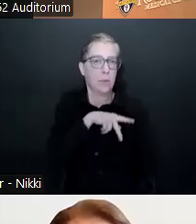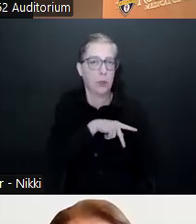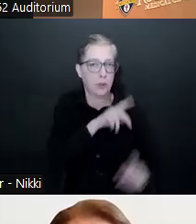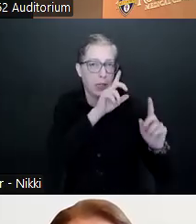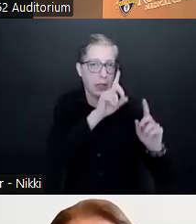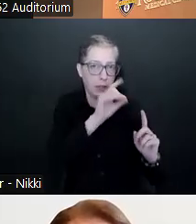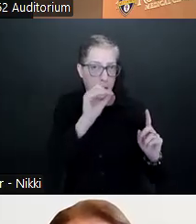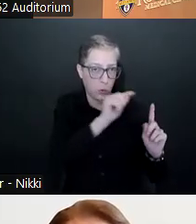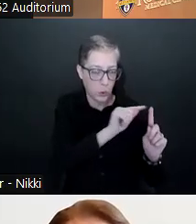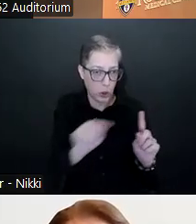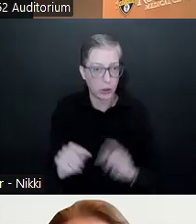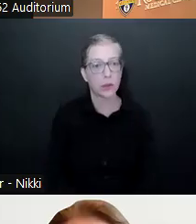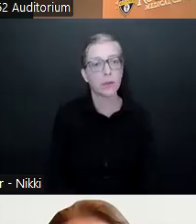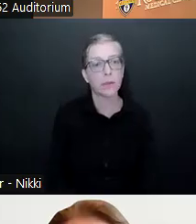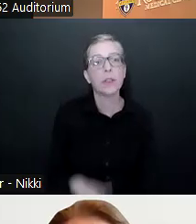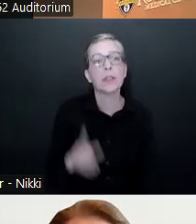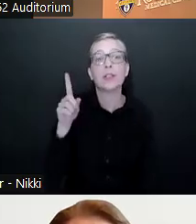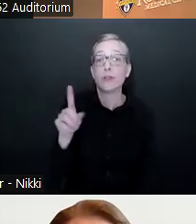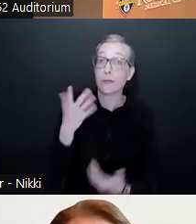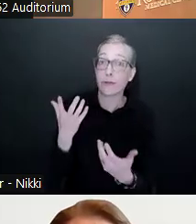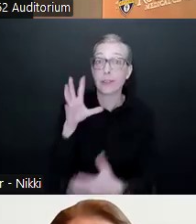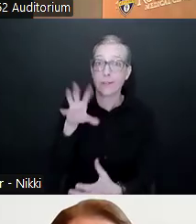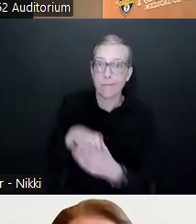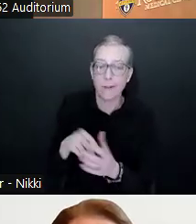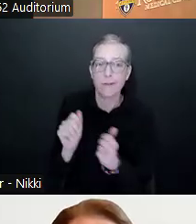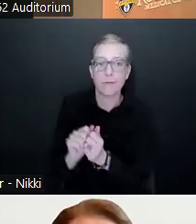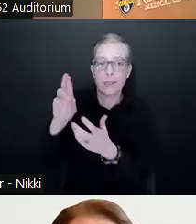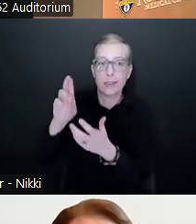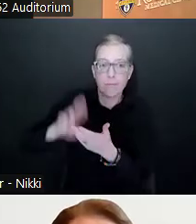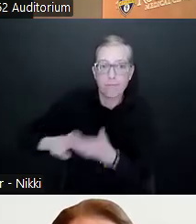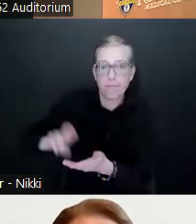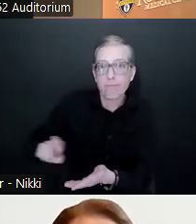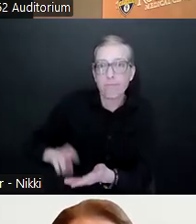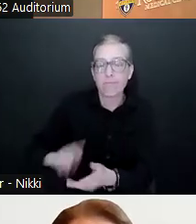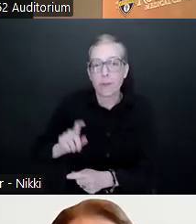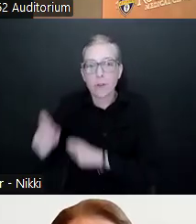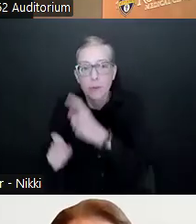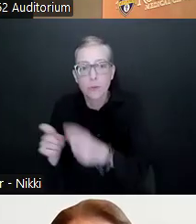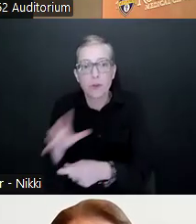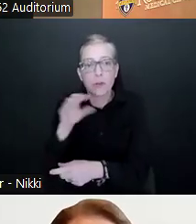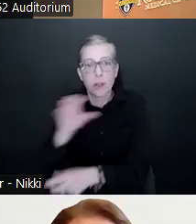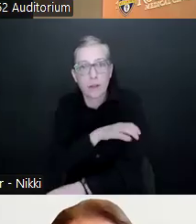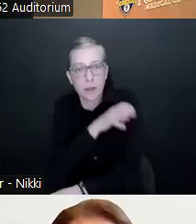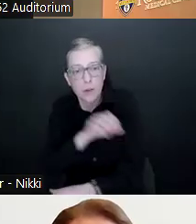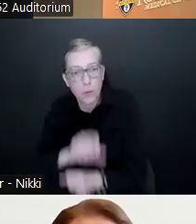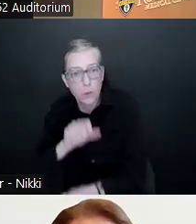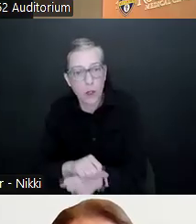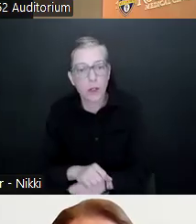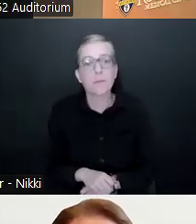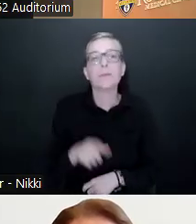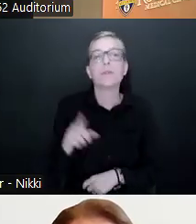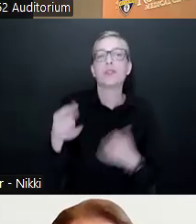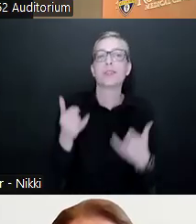work. Today, Dr. Sharp will be presenting on mentalizing, its role in personality functioning